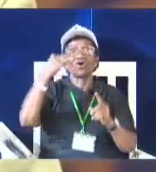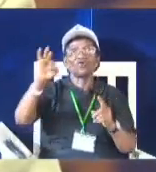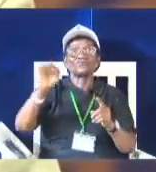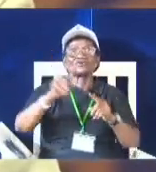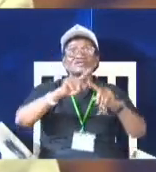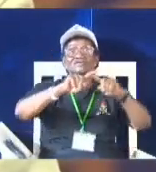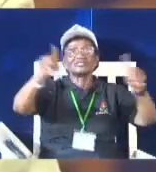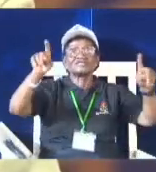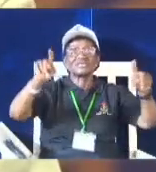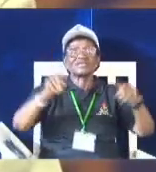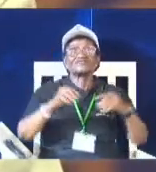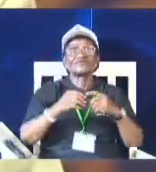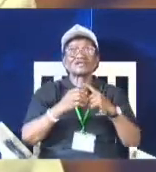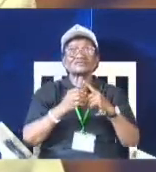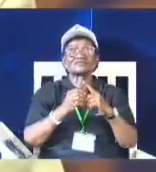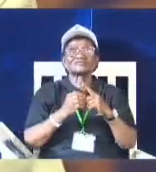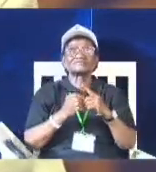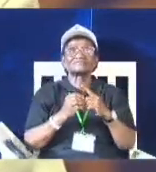deliverance,